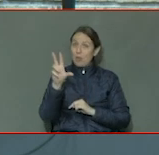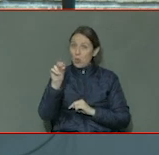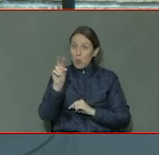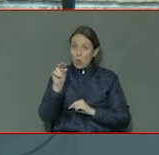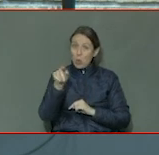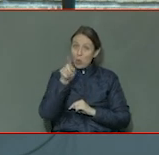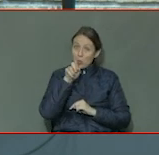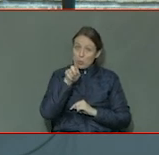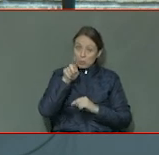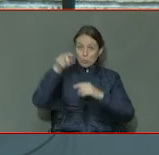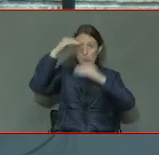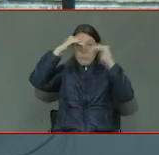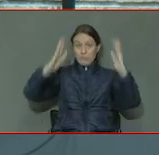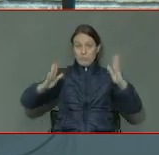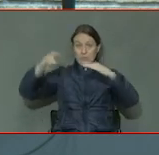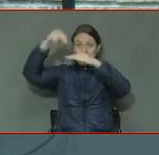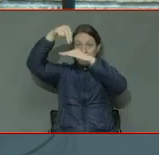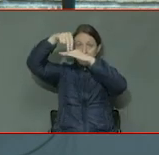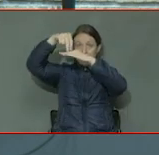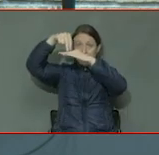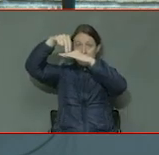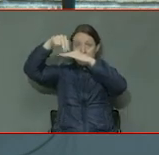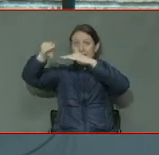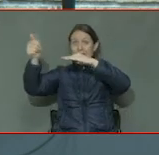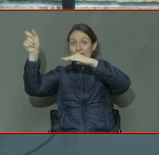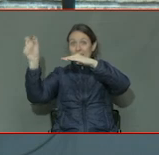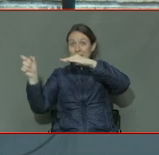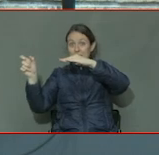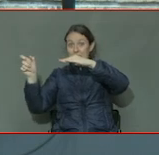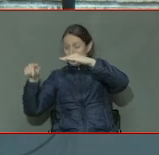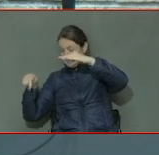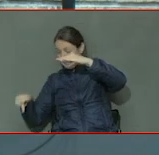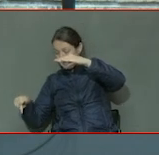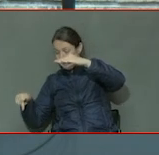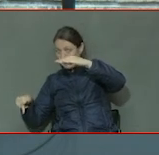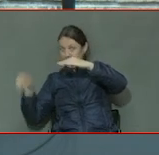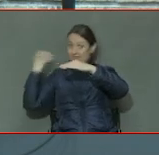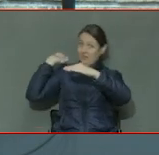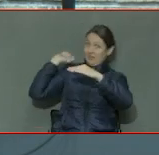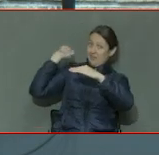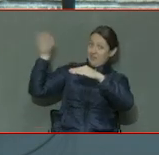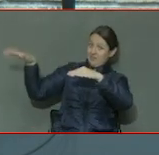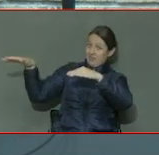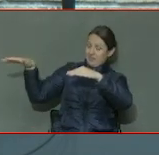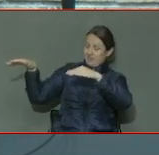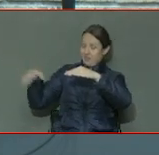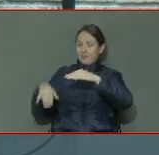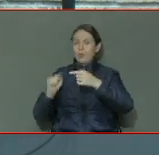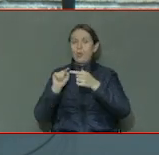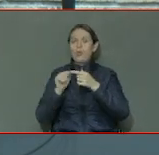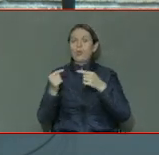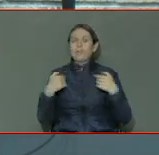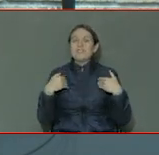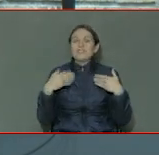I'm down there, and you throw the ball to me down there. So that is your reference point. It's just your